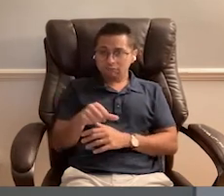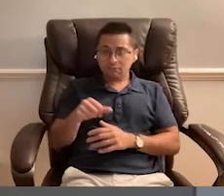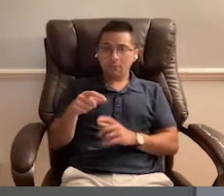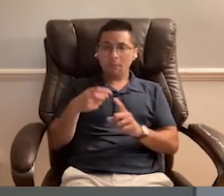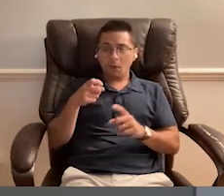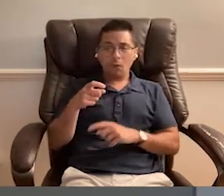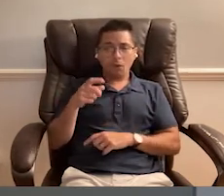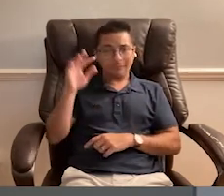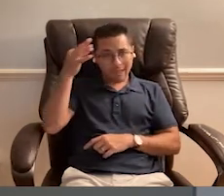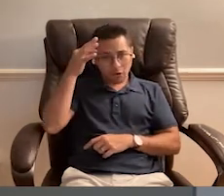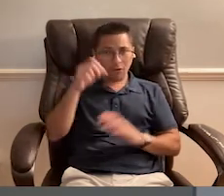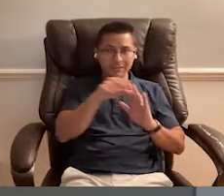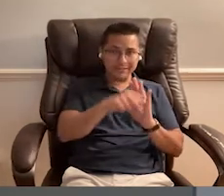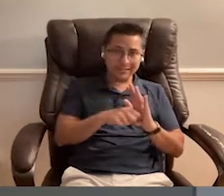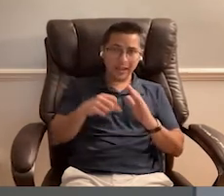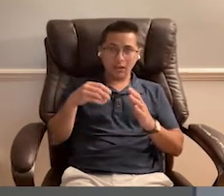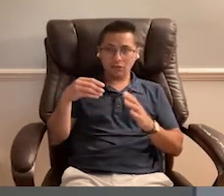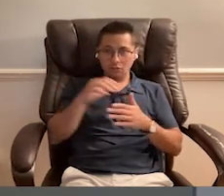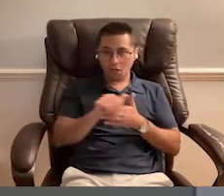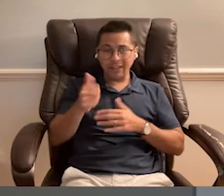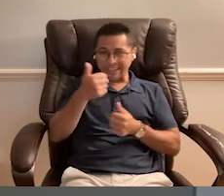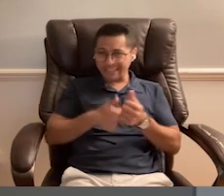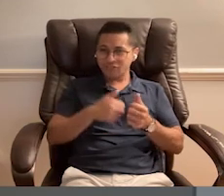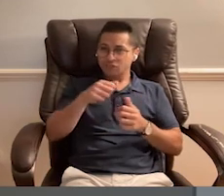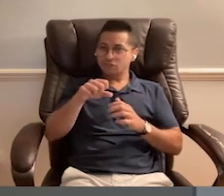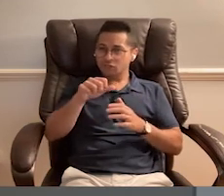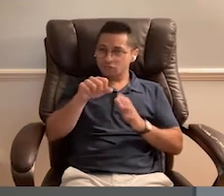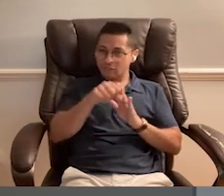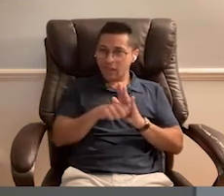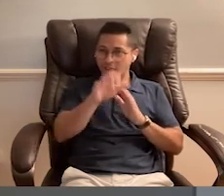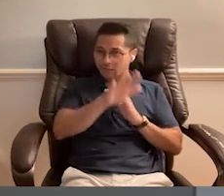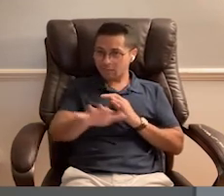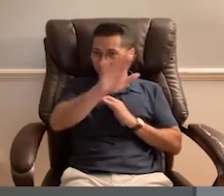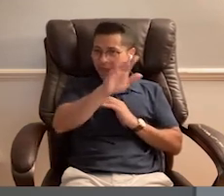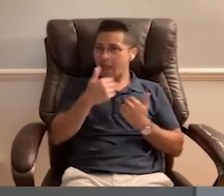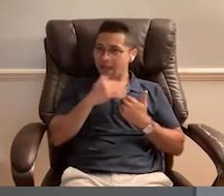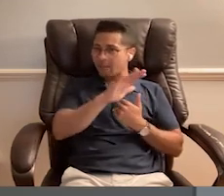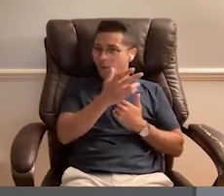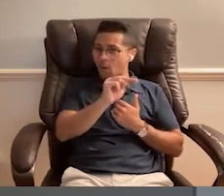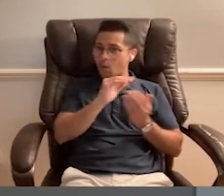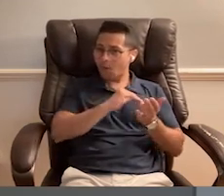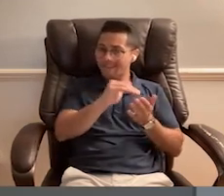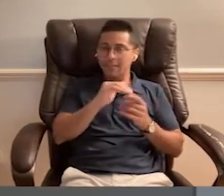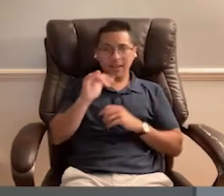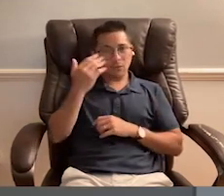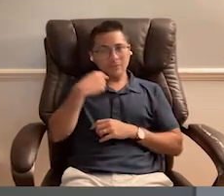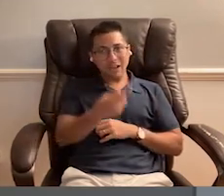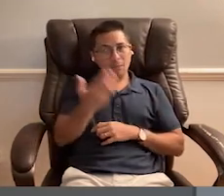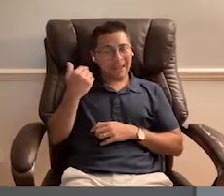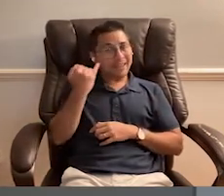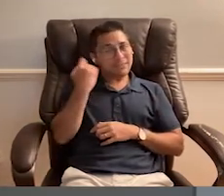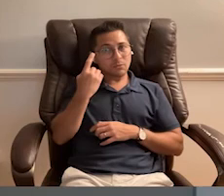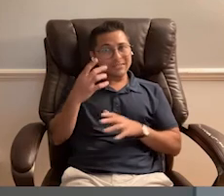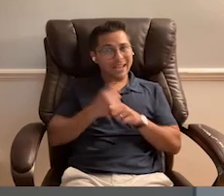waiver program is funded both by federal and matching state dollars. Each state in the United States has their own